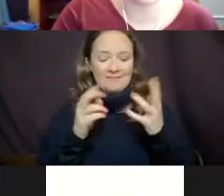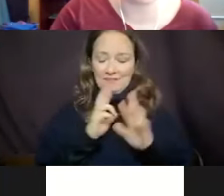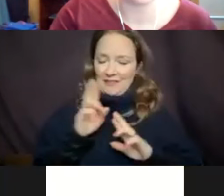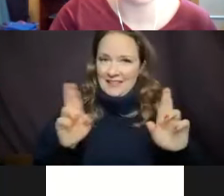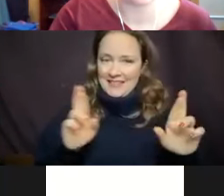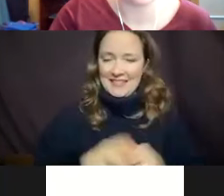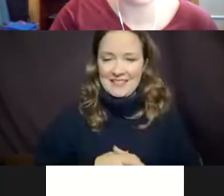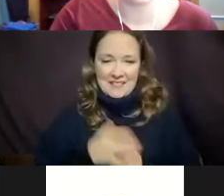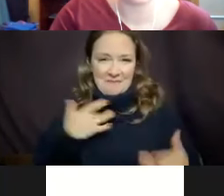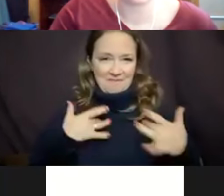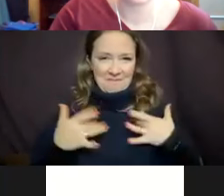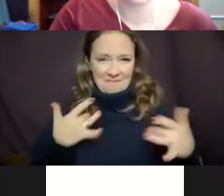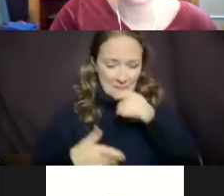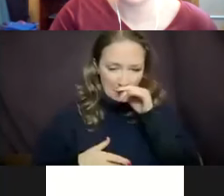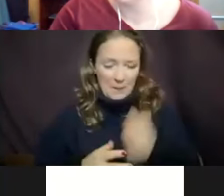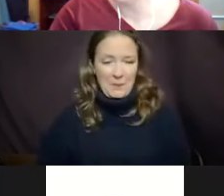excited to talk with you about this.